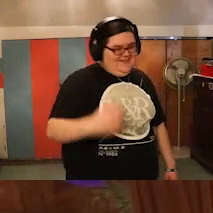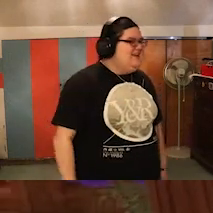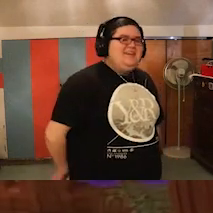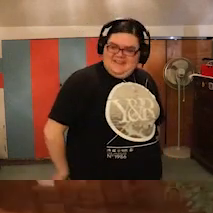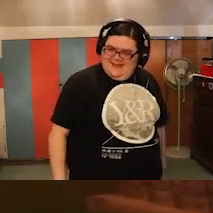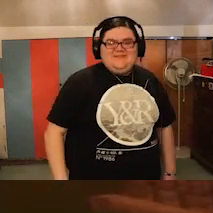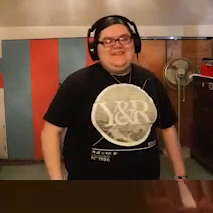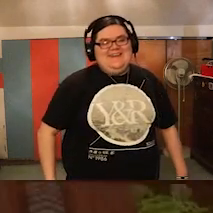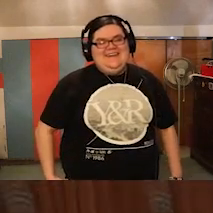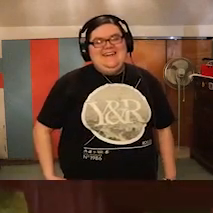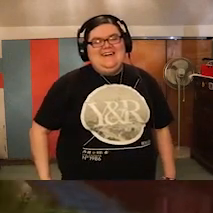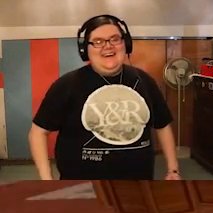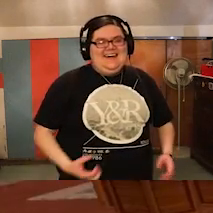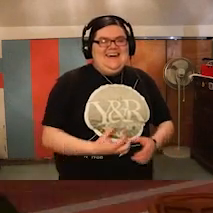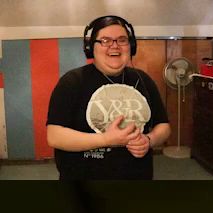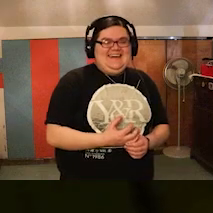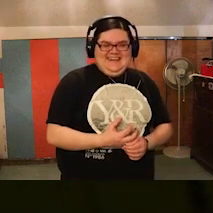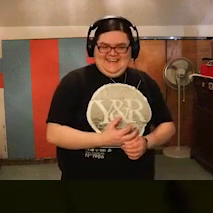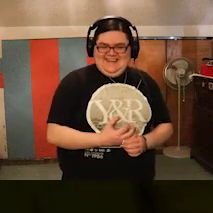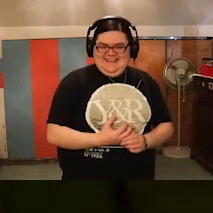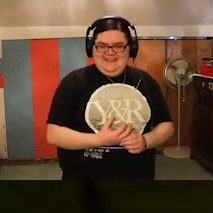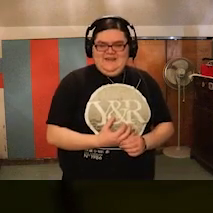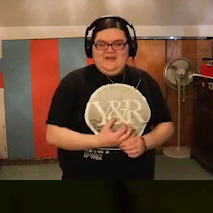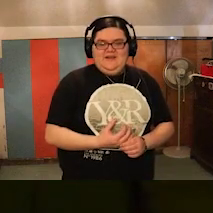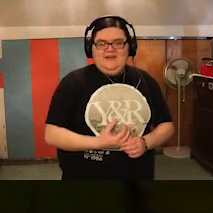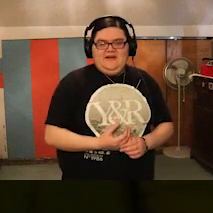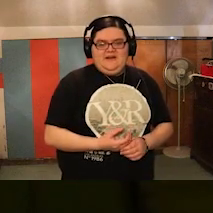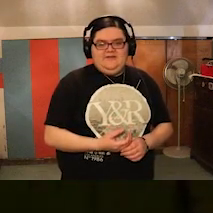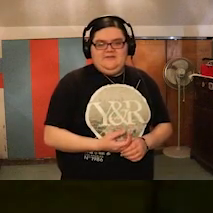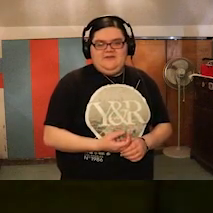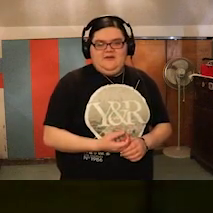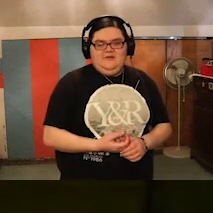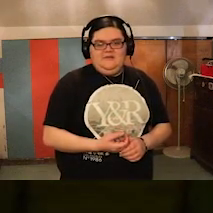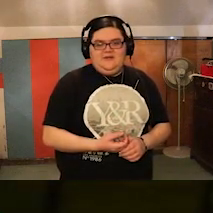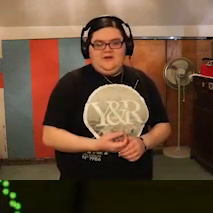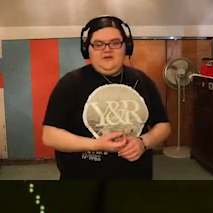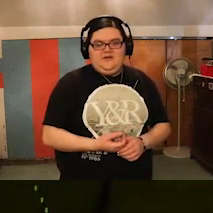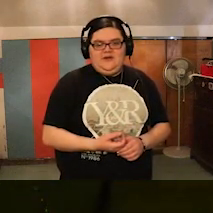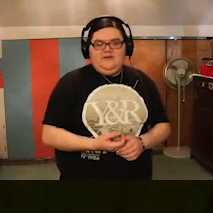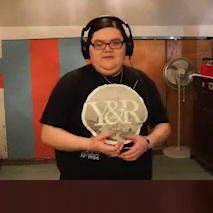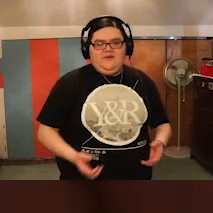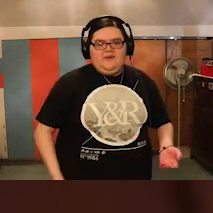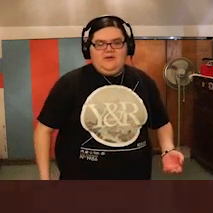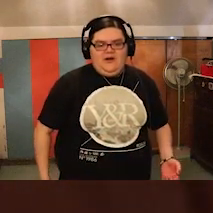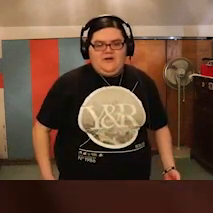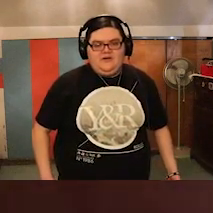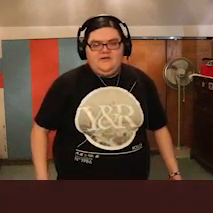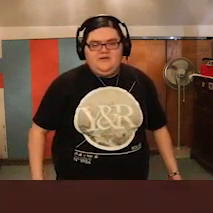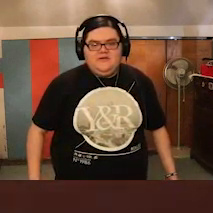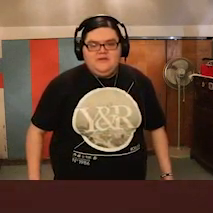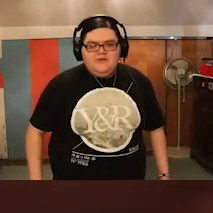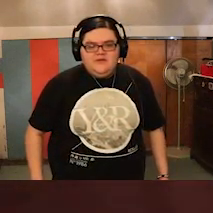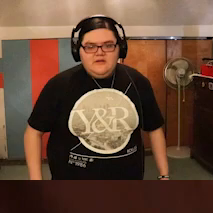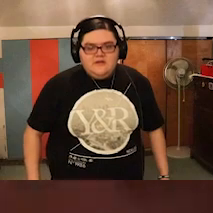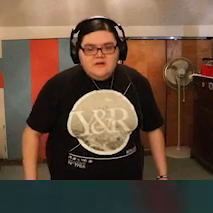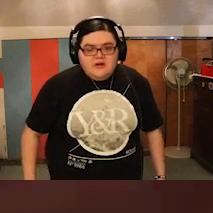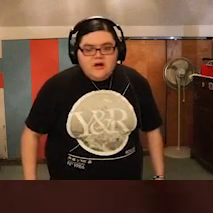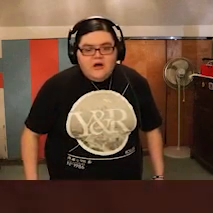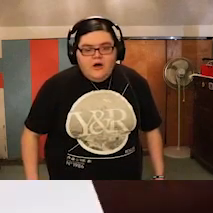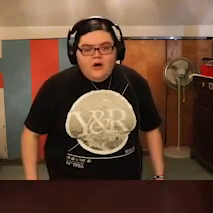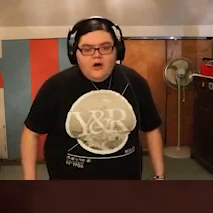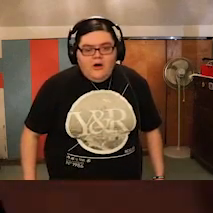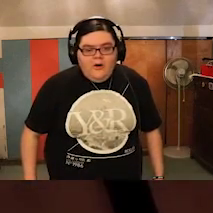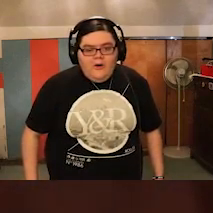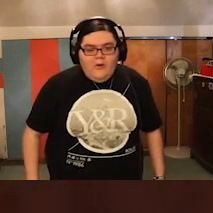Simon. You're an idiot sandwich. Yep. Why did I go this way? Wait, that's out of place. I don't know. Where are you? Oh, I don't even know where you are. You're an idiot sandwich. I have got a big